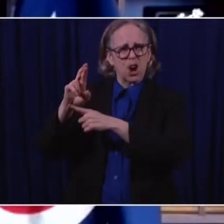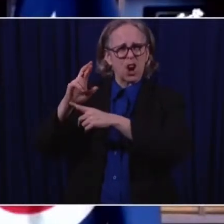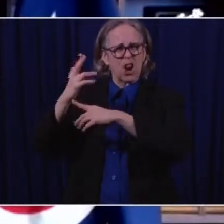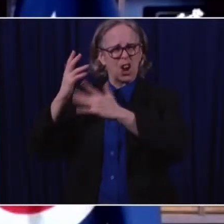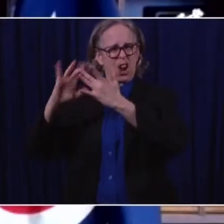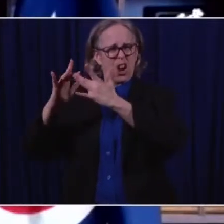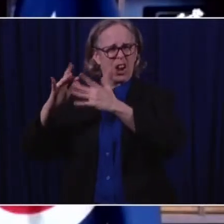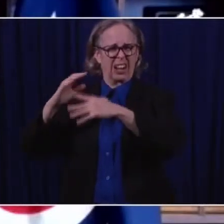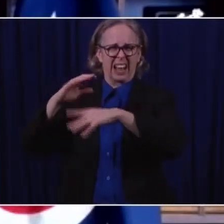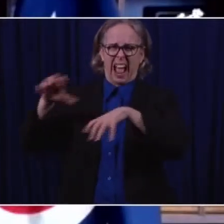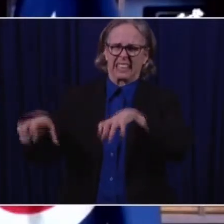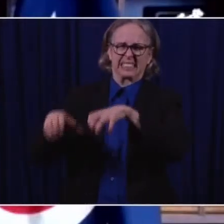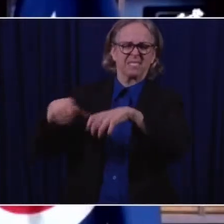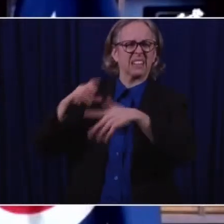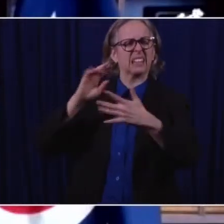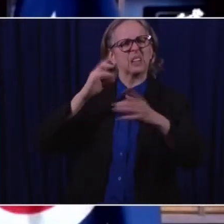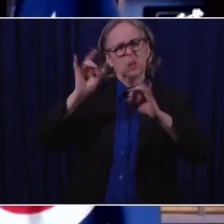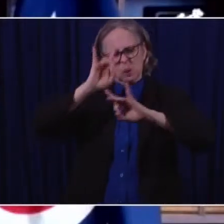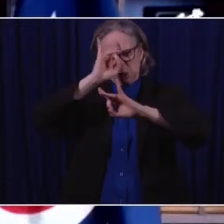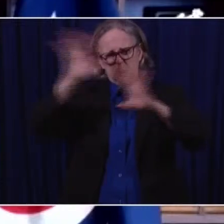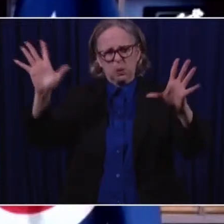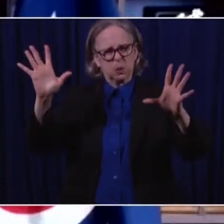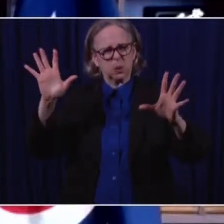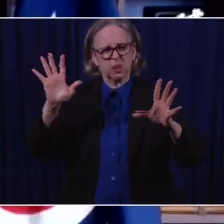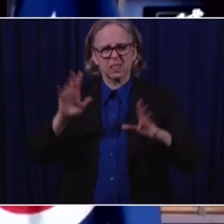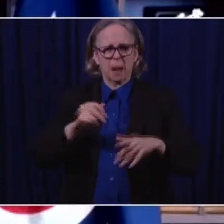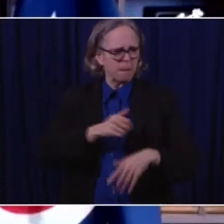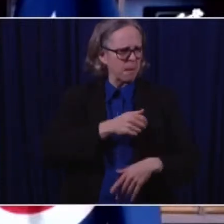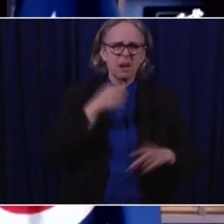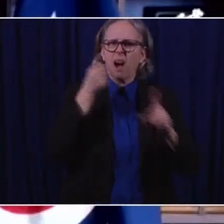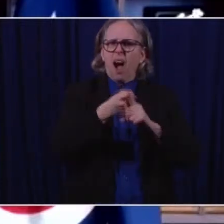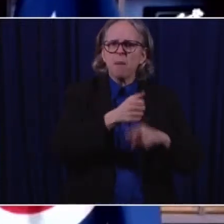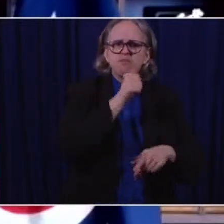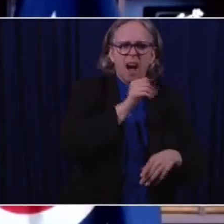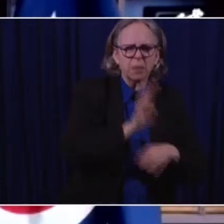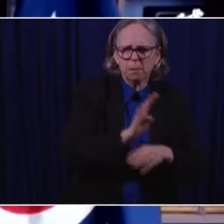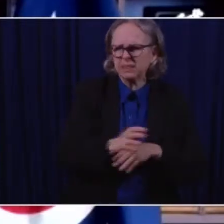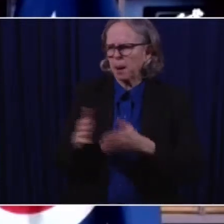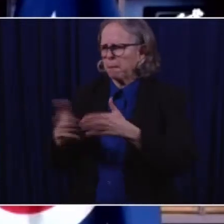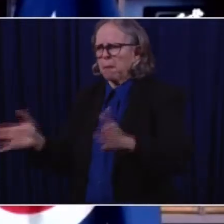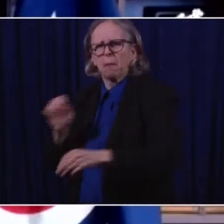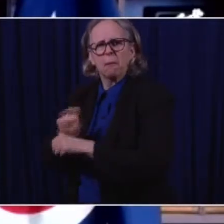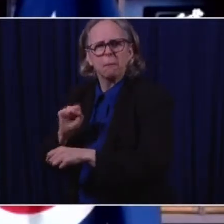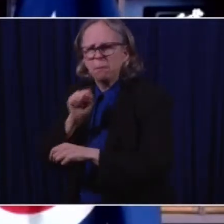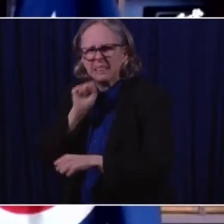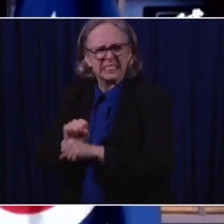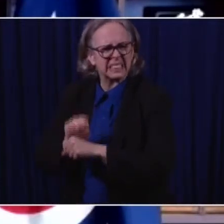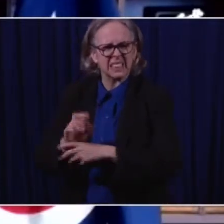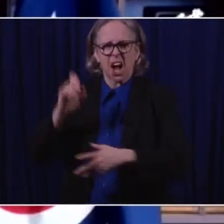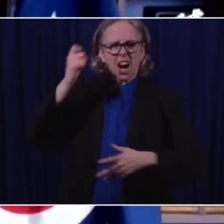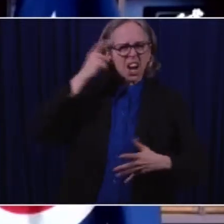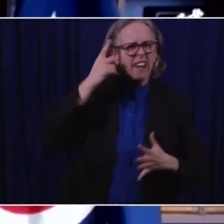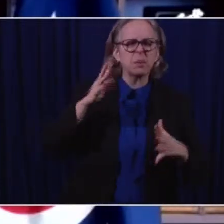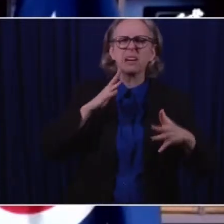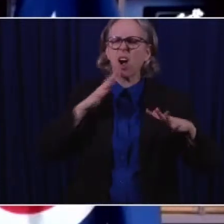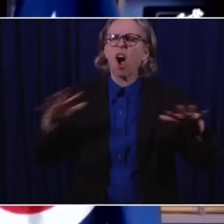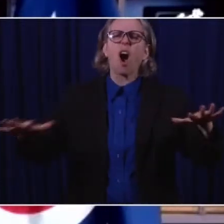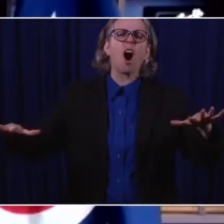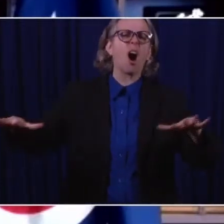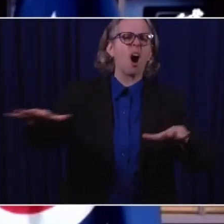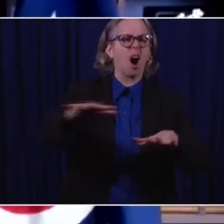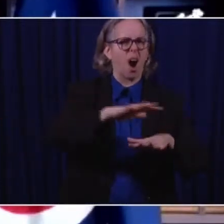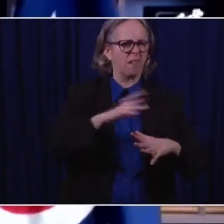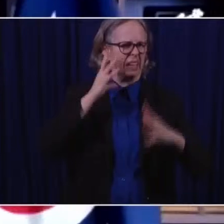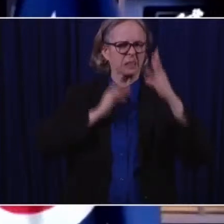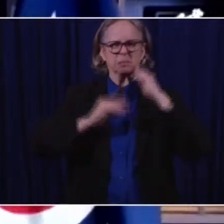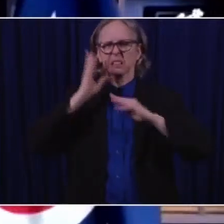public sector is dealing with, and we will have Jeff available next week to give a report on how this is working